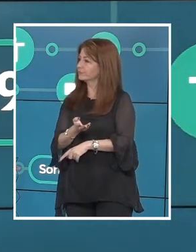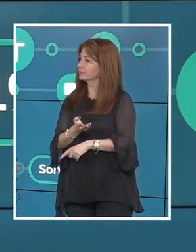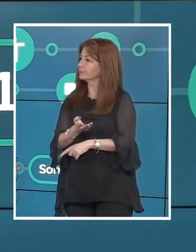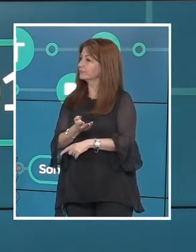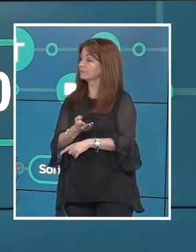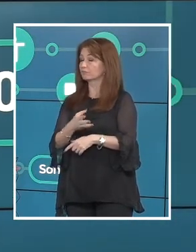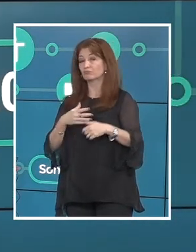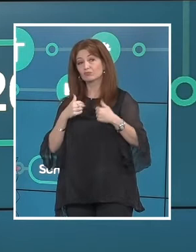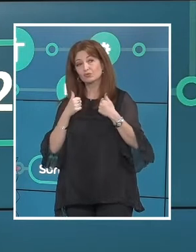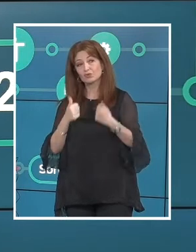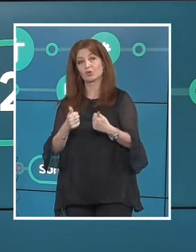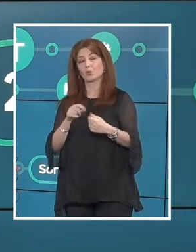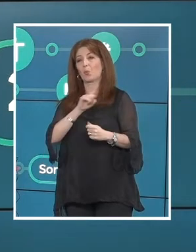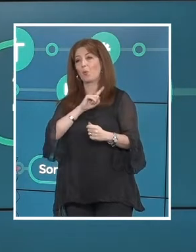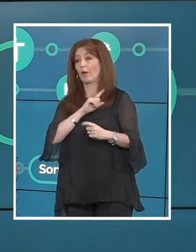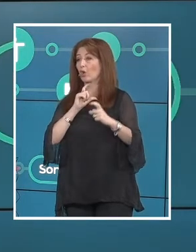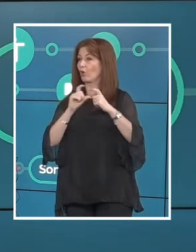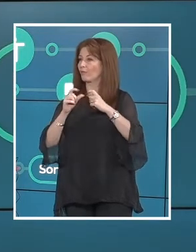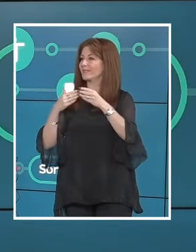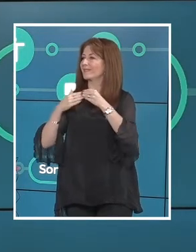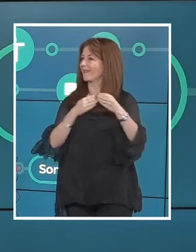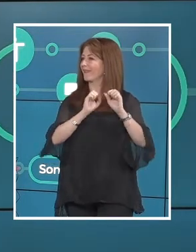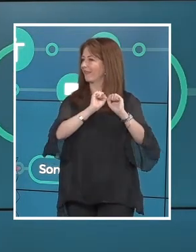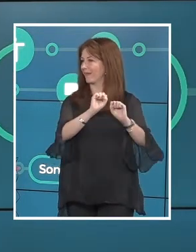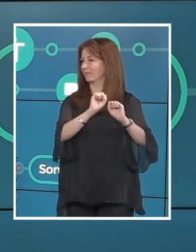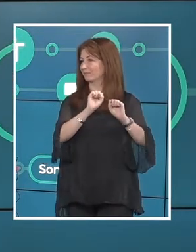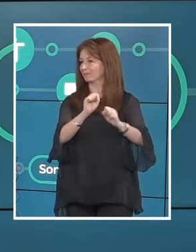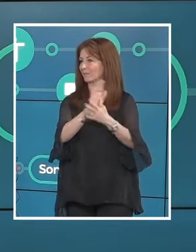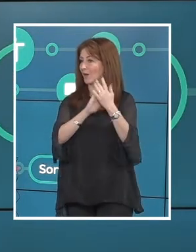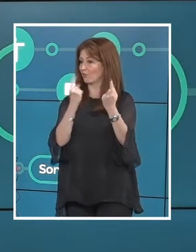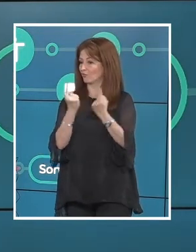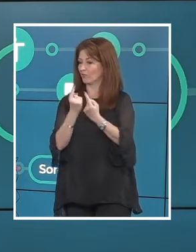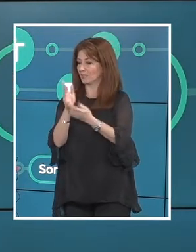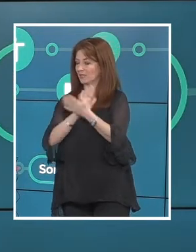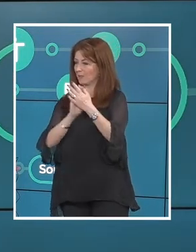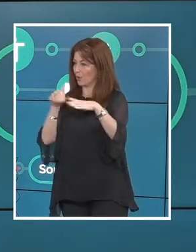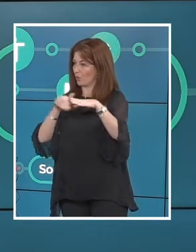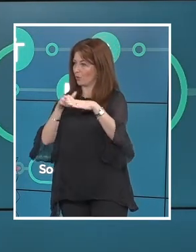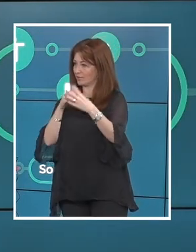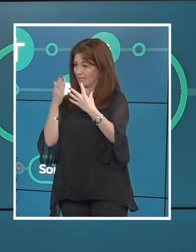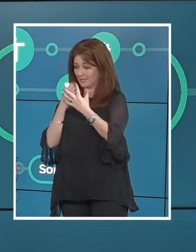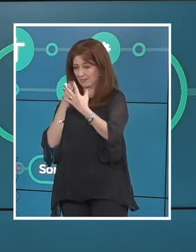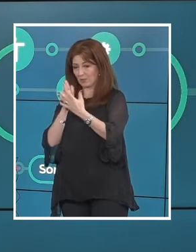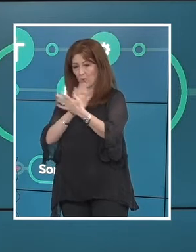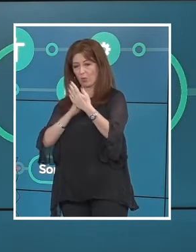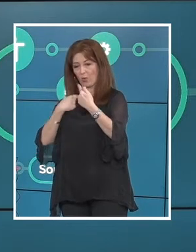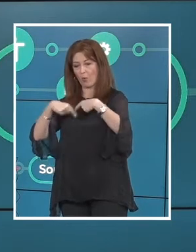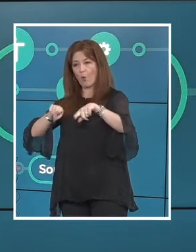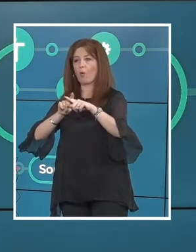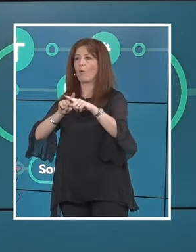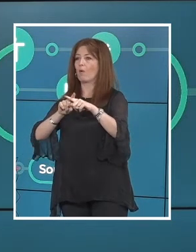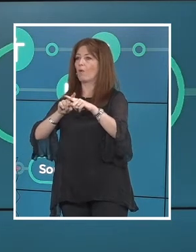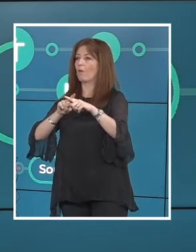great because they led that conversation, but the resources in terms of making our content accessible was all available on